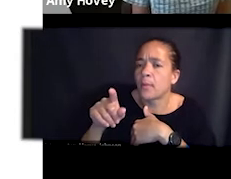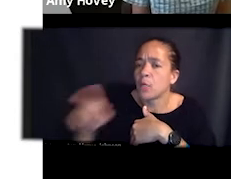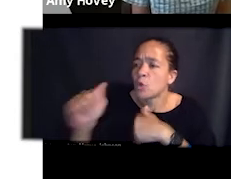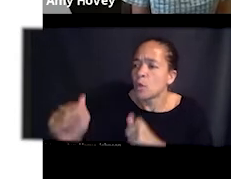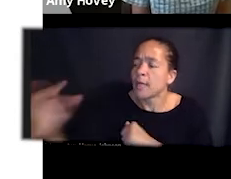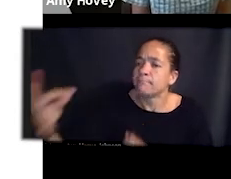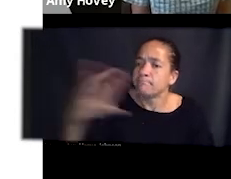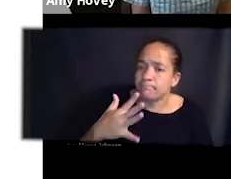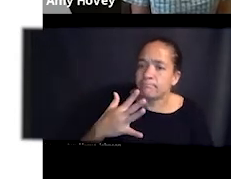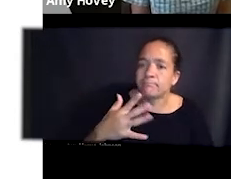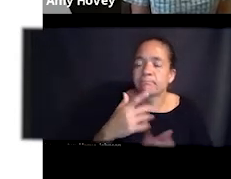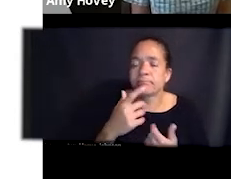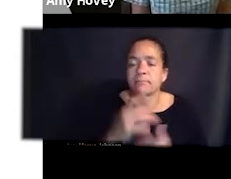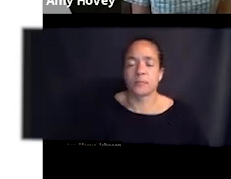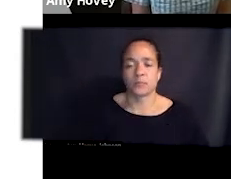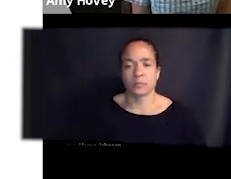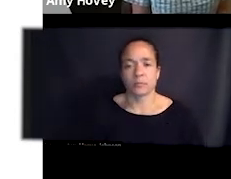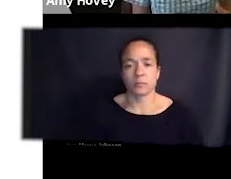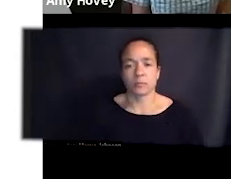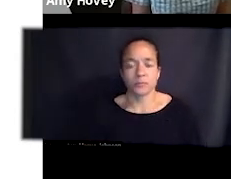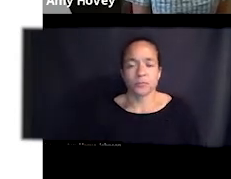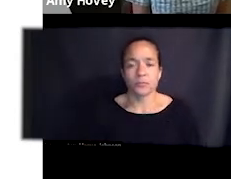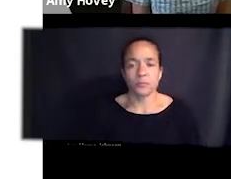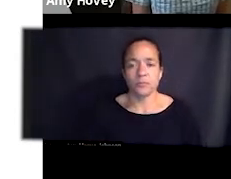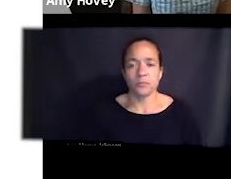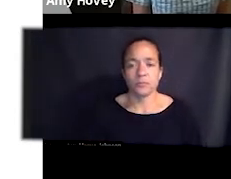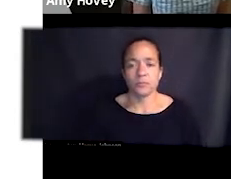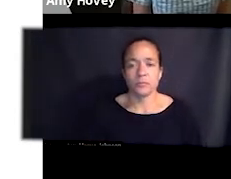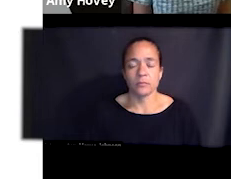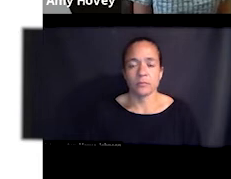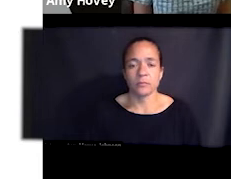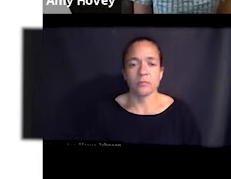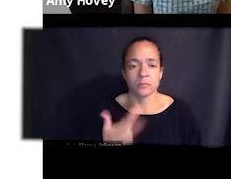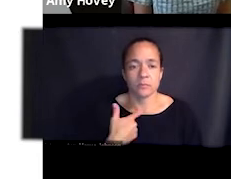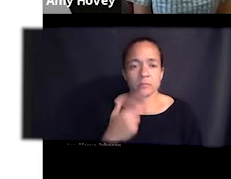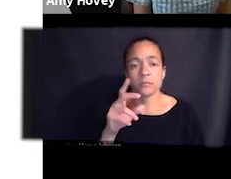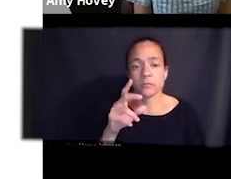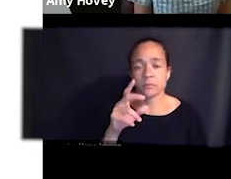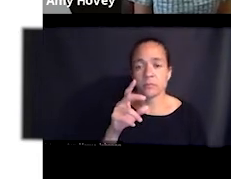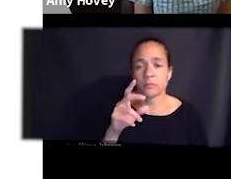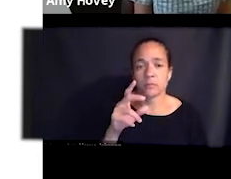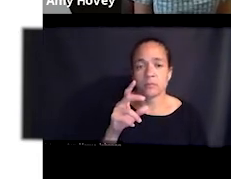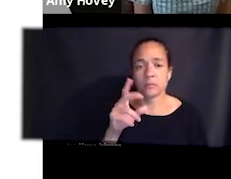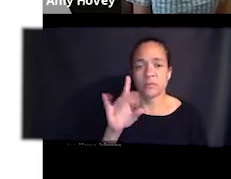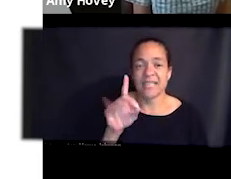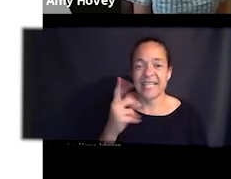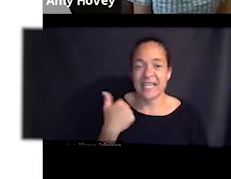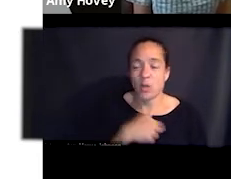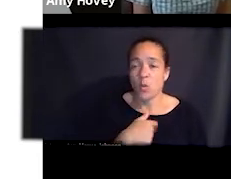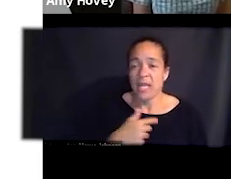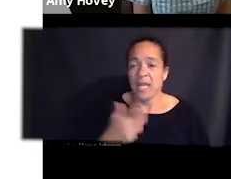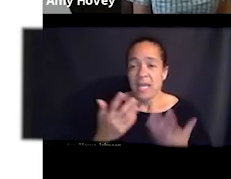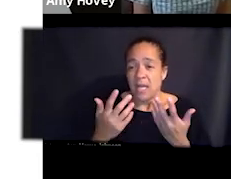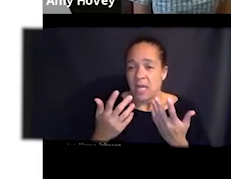us. You know, we did, this slide mentions, you know, did we shy away from critiques? And of course we